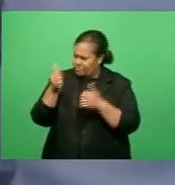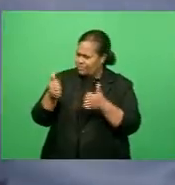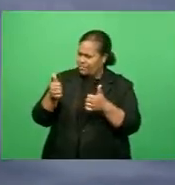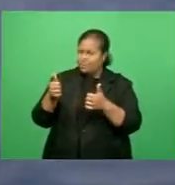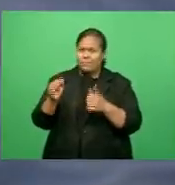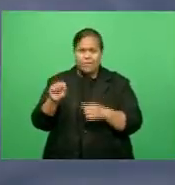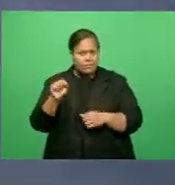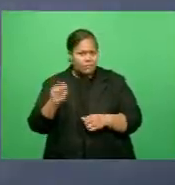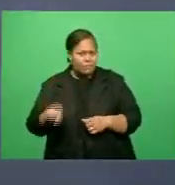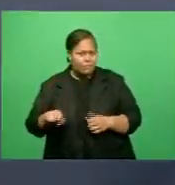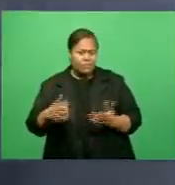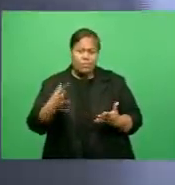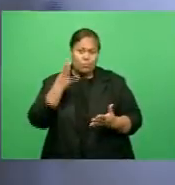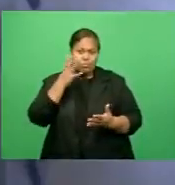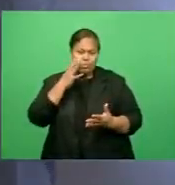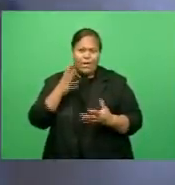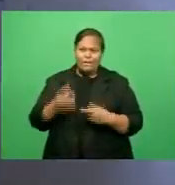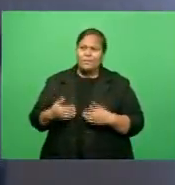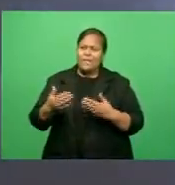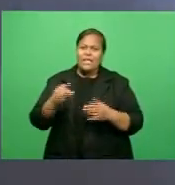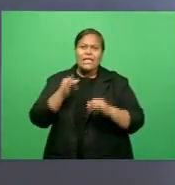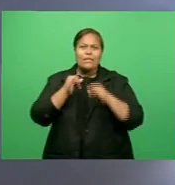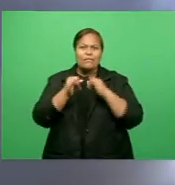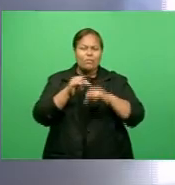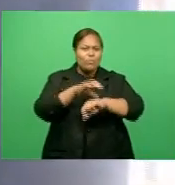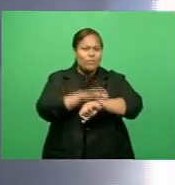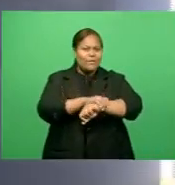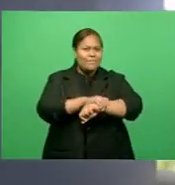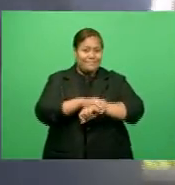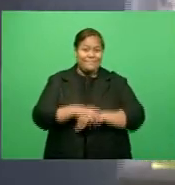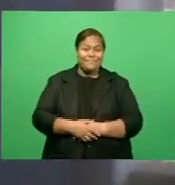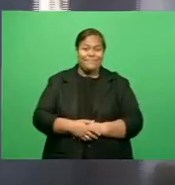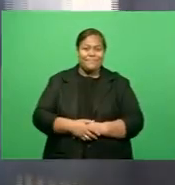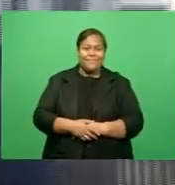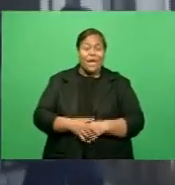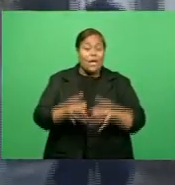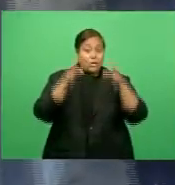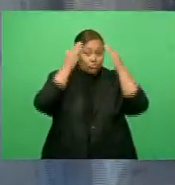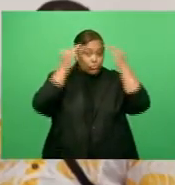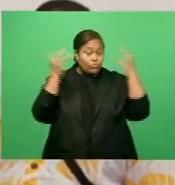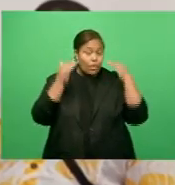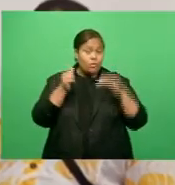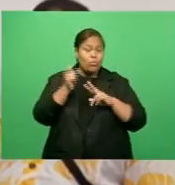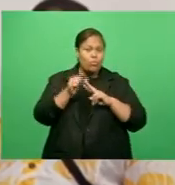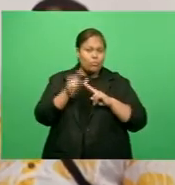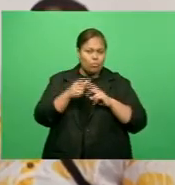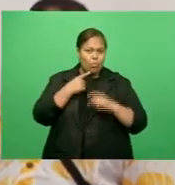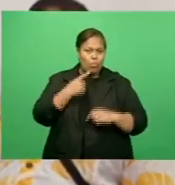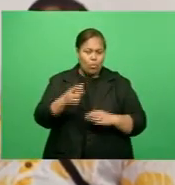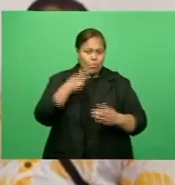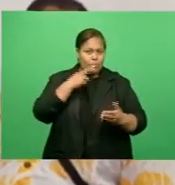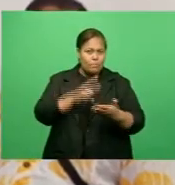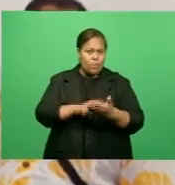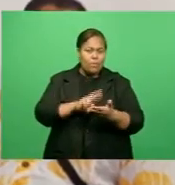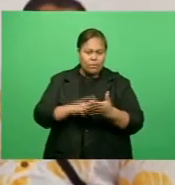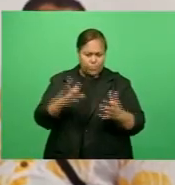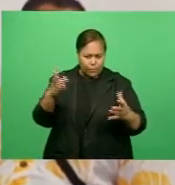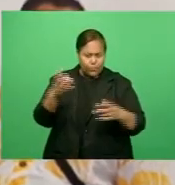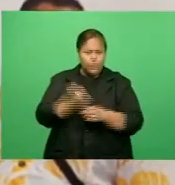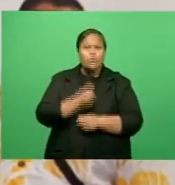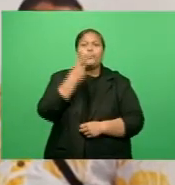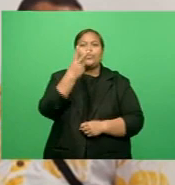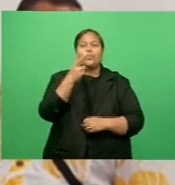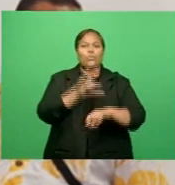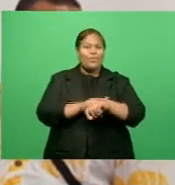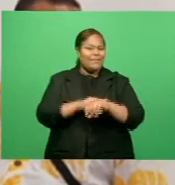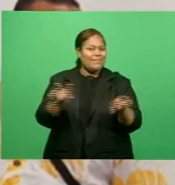state at the time he had given the interview to police. The judge has also ordered that the report be put together by the same two doctors who